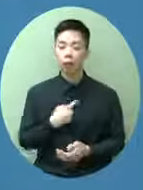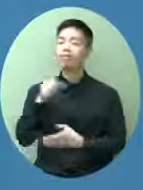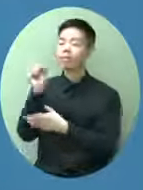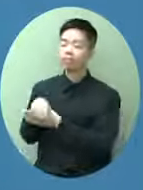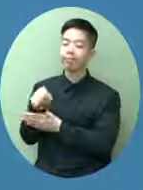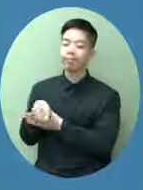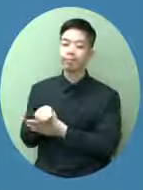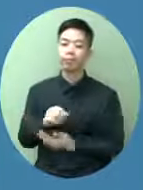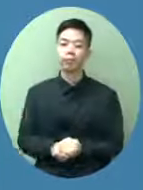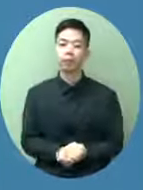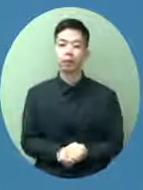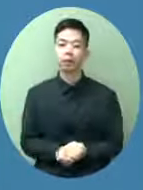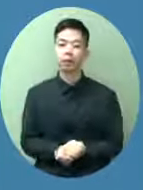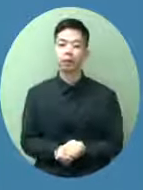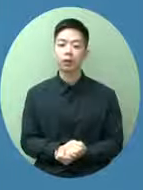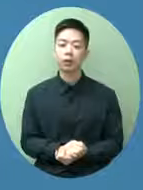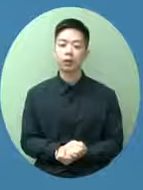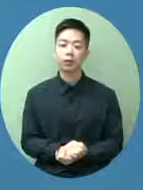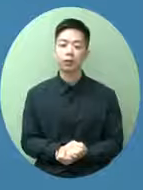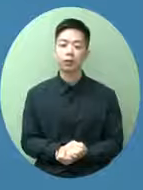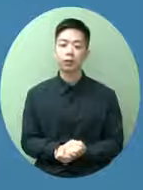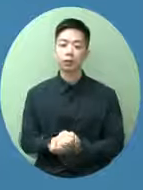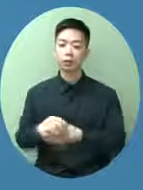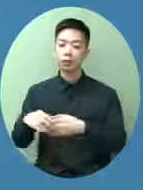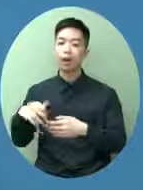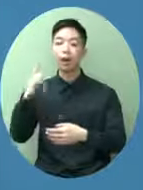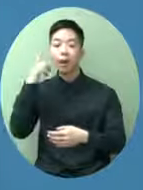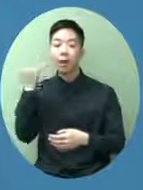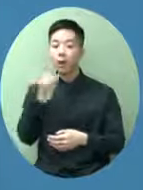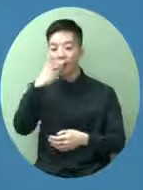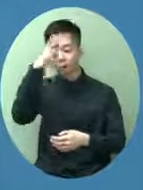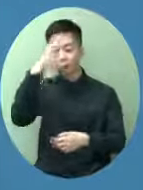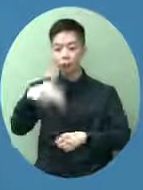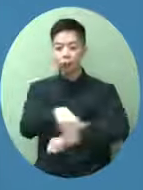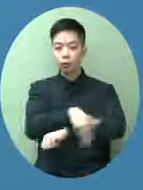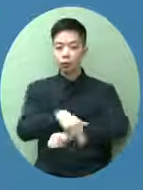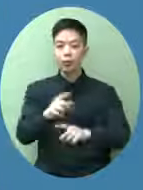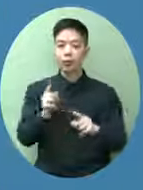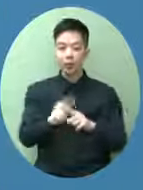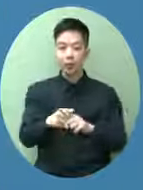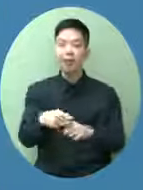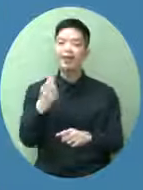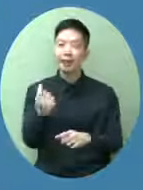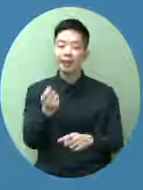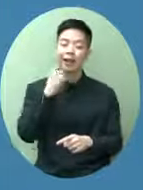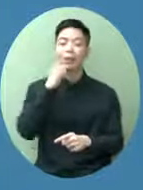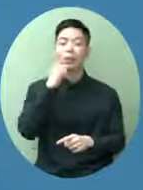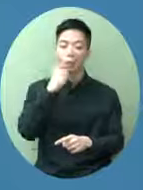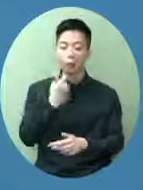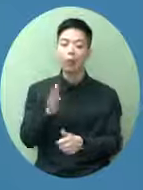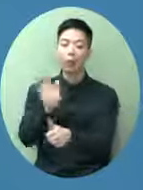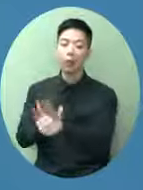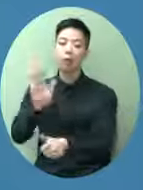measures more humanisticwhenever possiblebut to relax altogether the